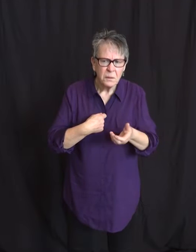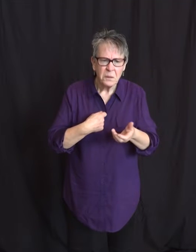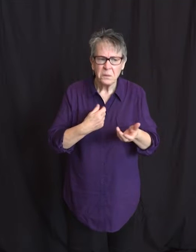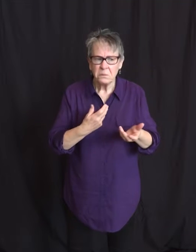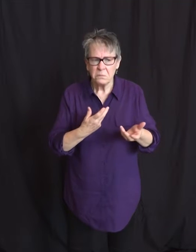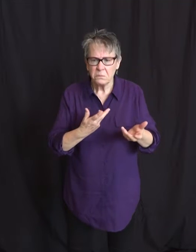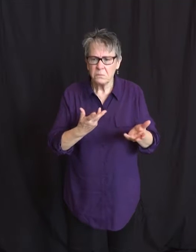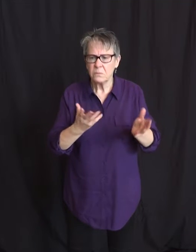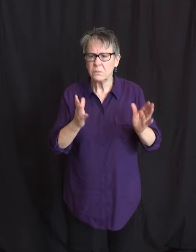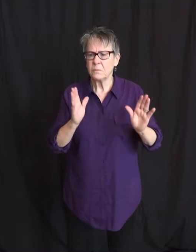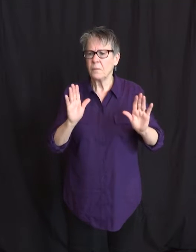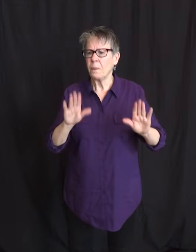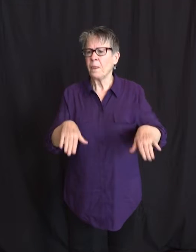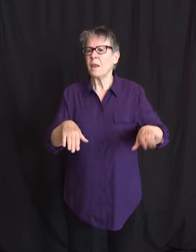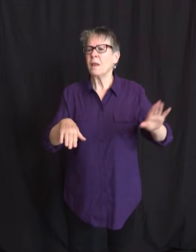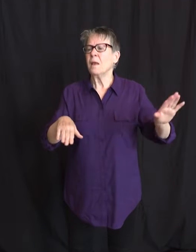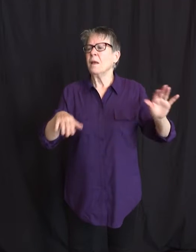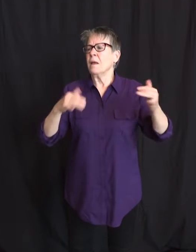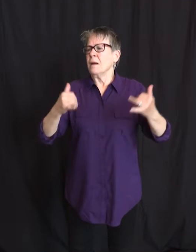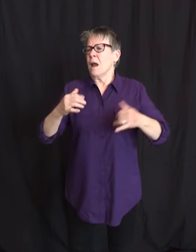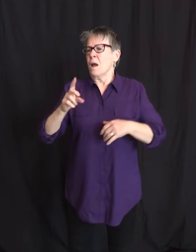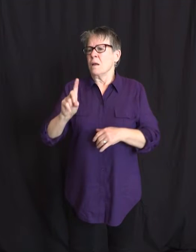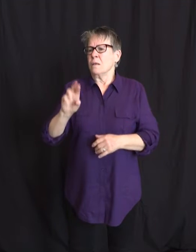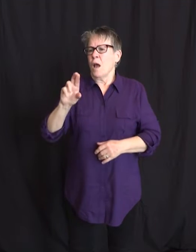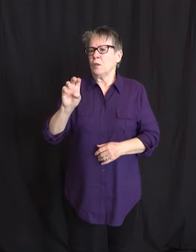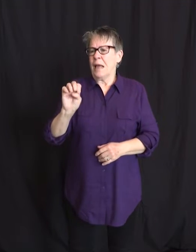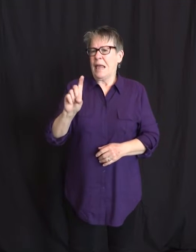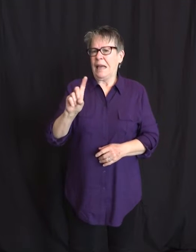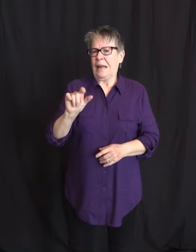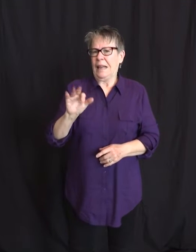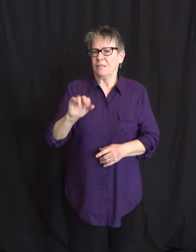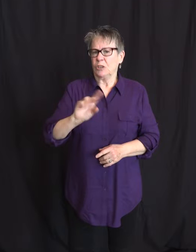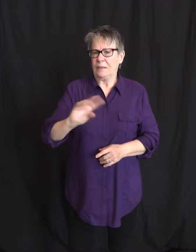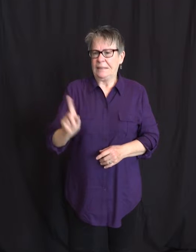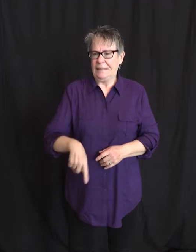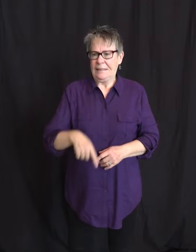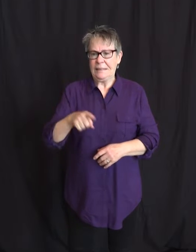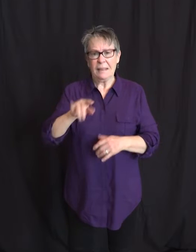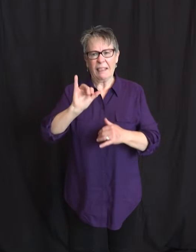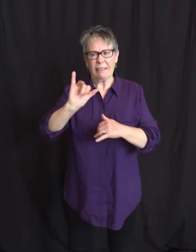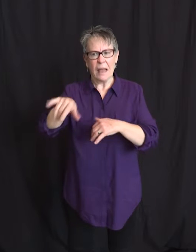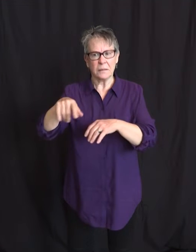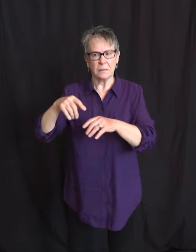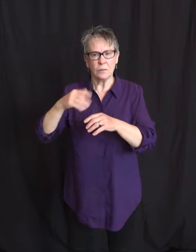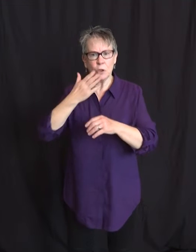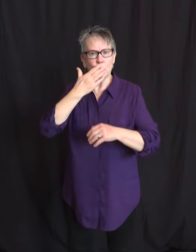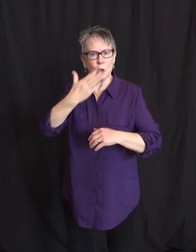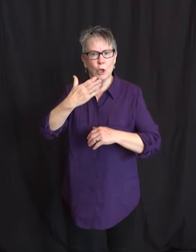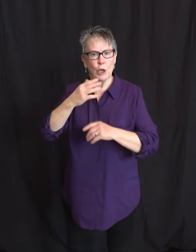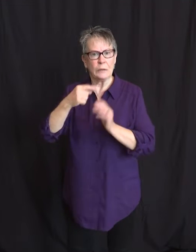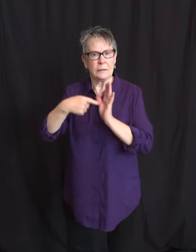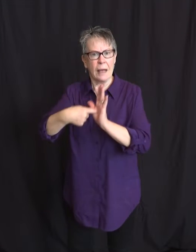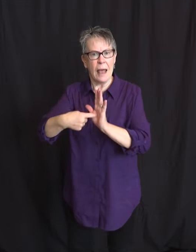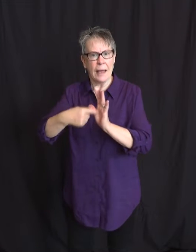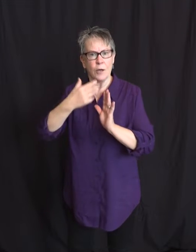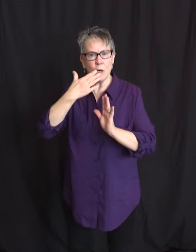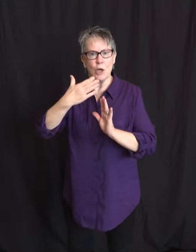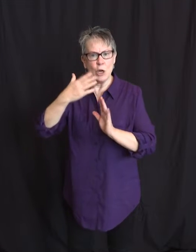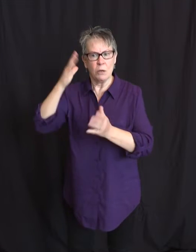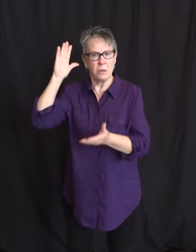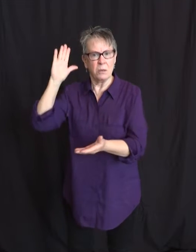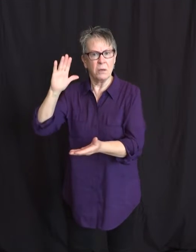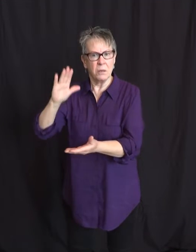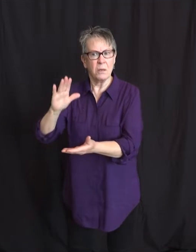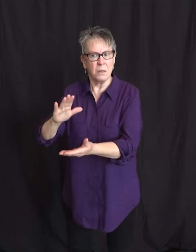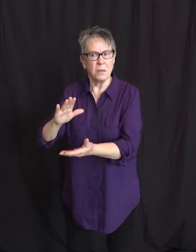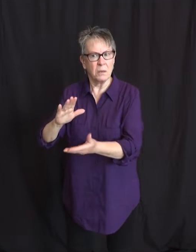Yes, thank you. Yes, it's definitely a positive trend. As you've mentioned, we're seeing these positivity rates gradually decline, and what you've been talking about